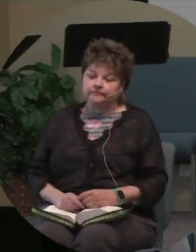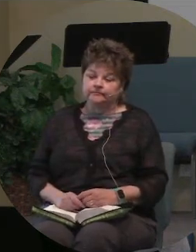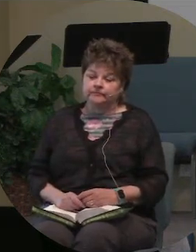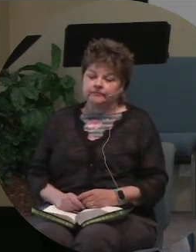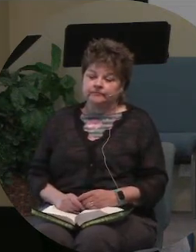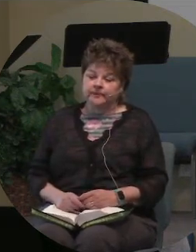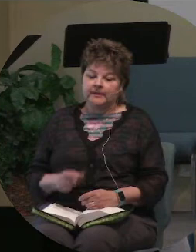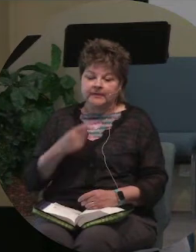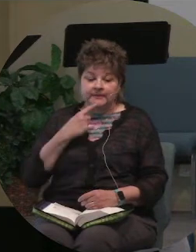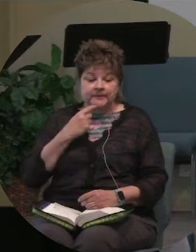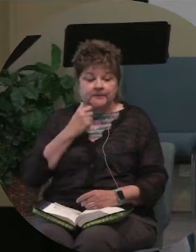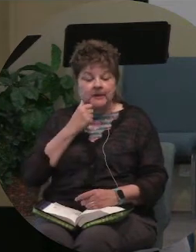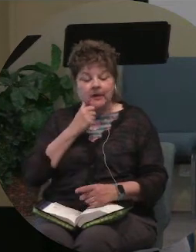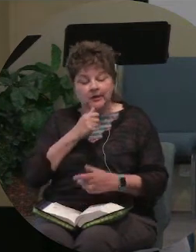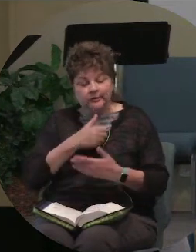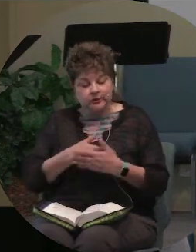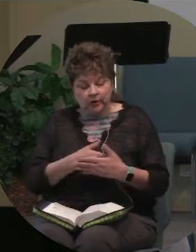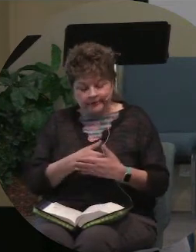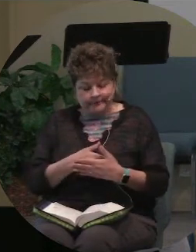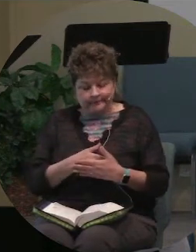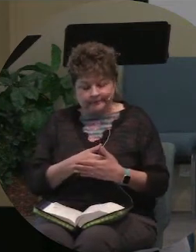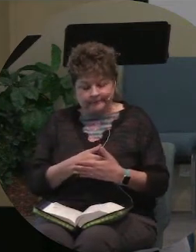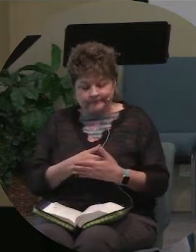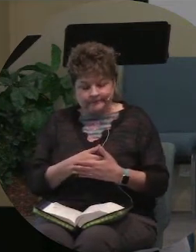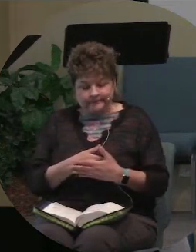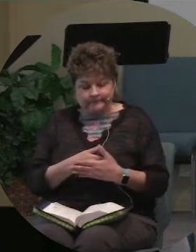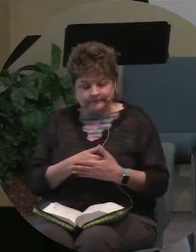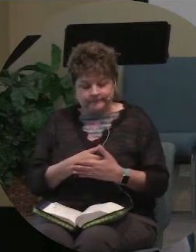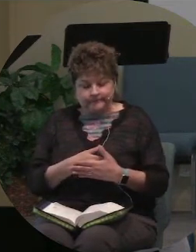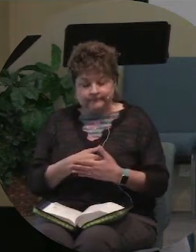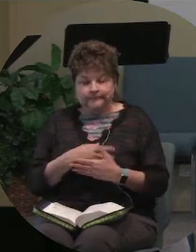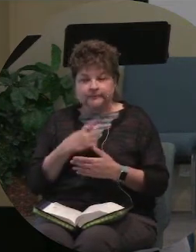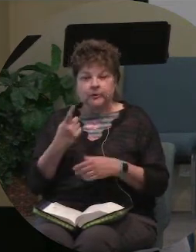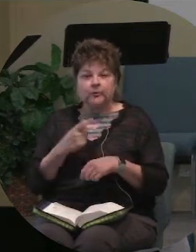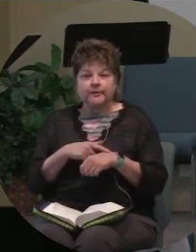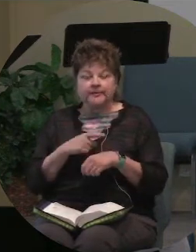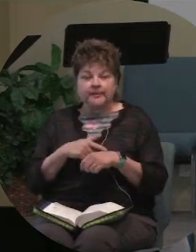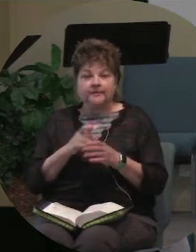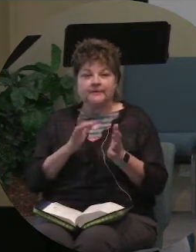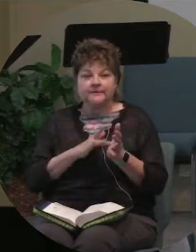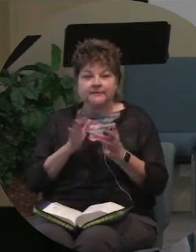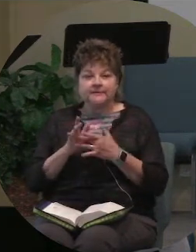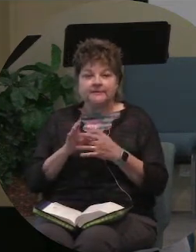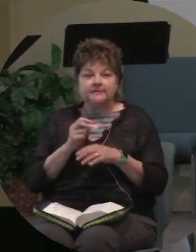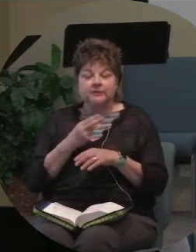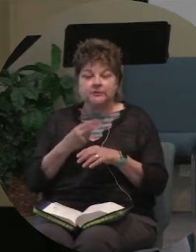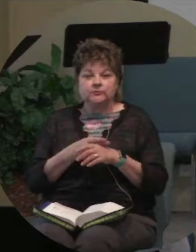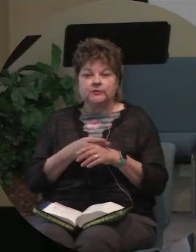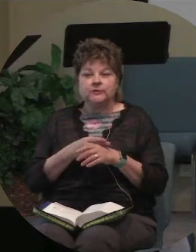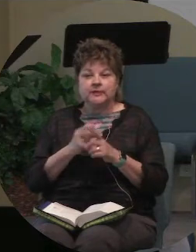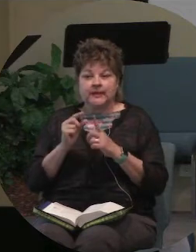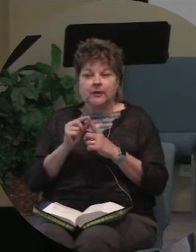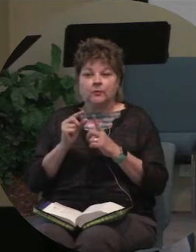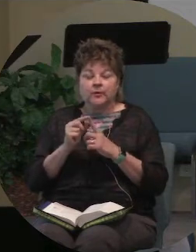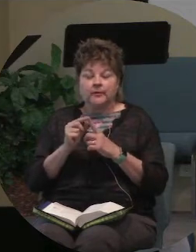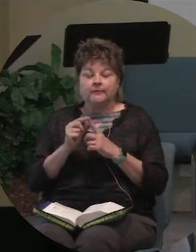He says, daughter. It's the only time Jesus ever used that word to speak to a